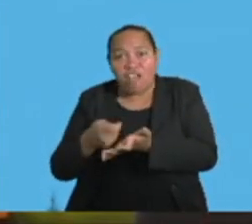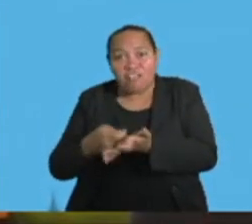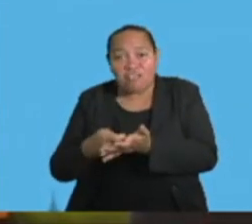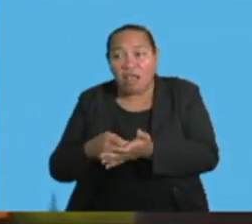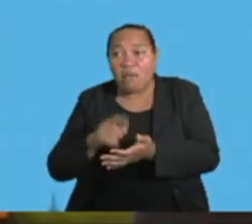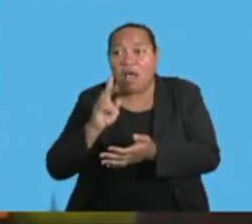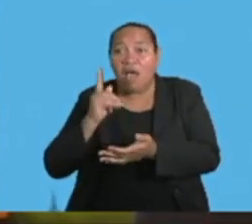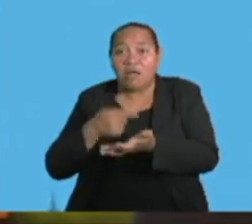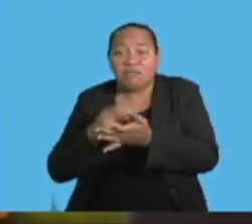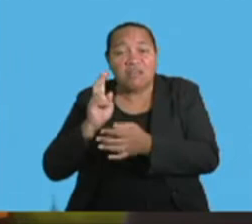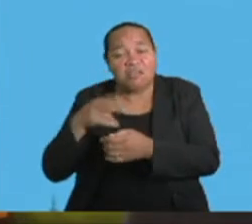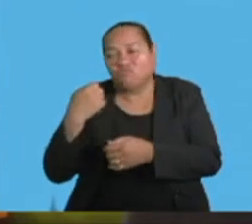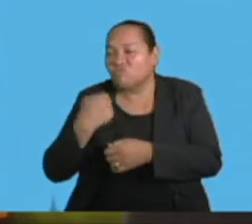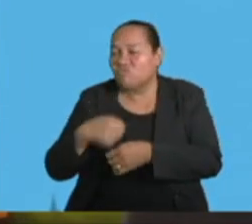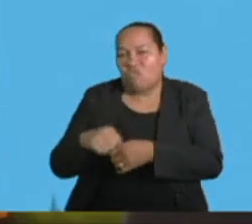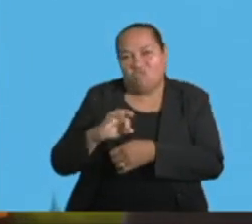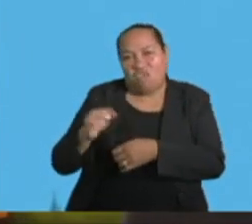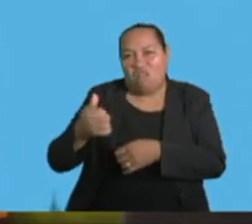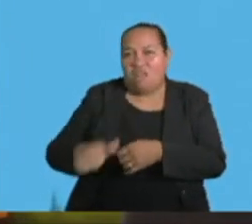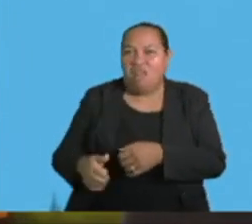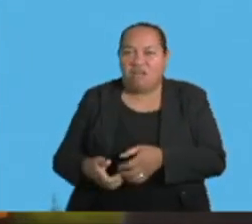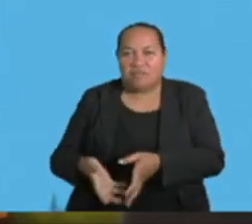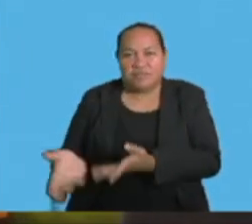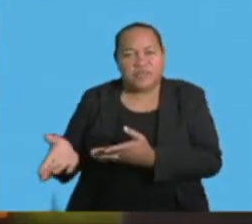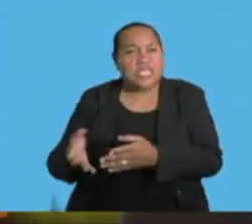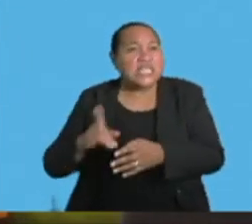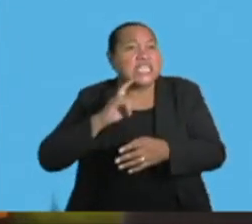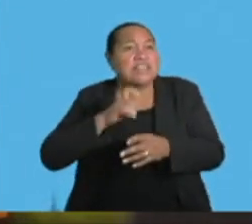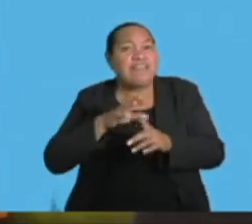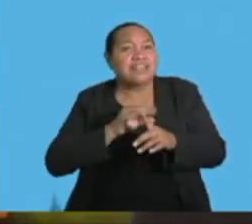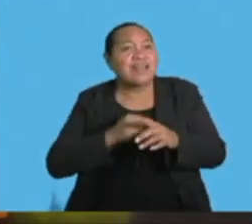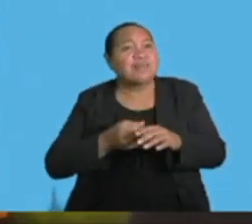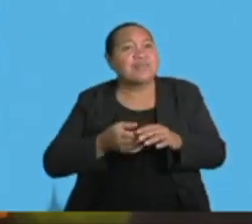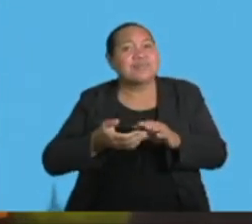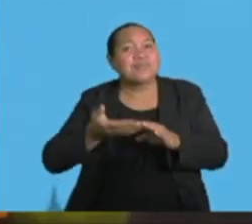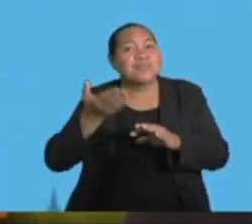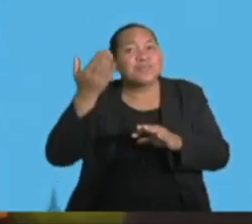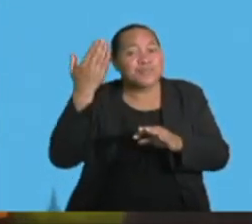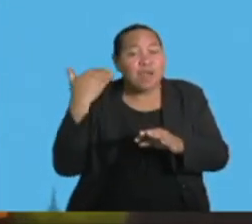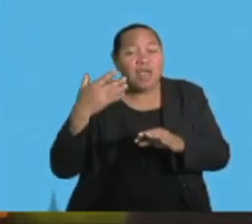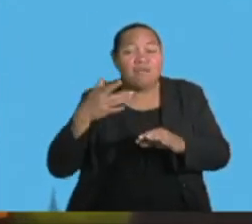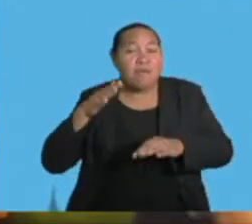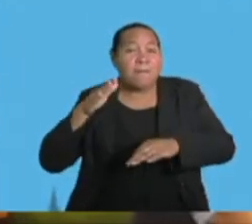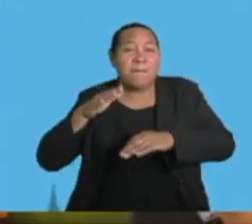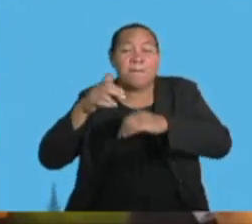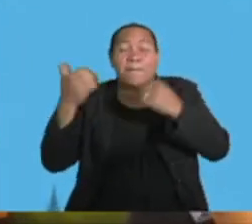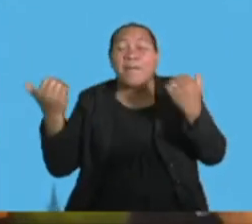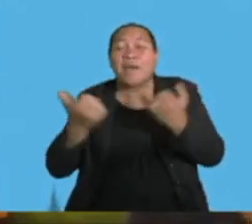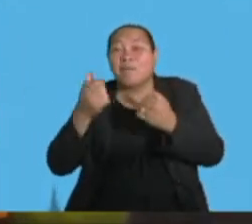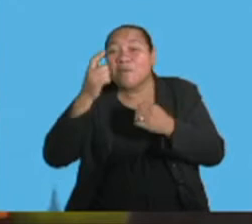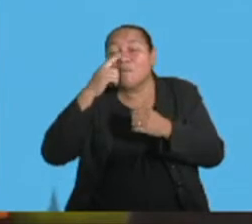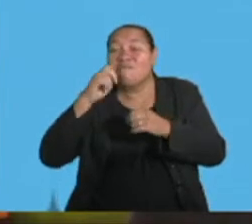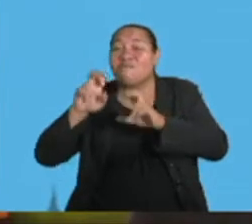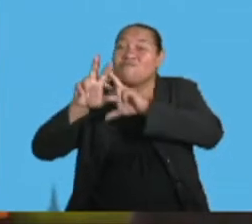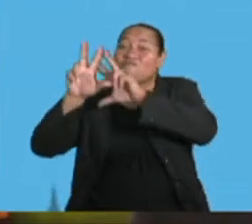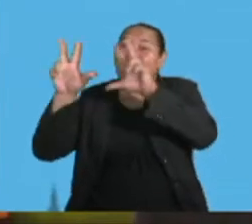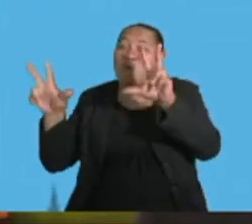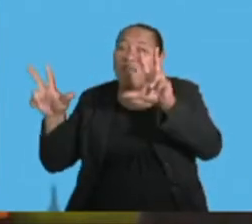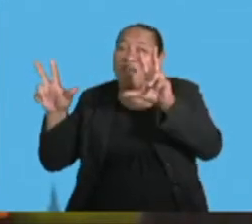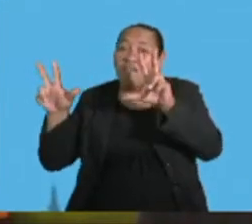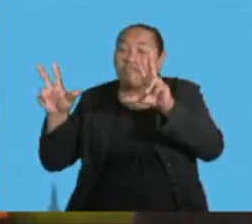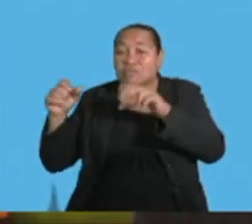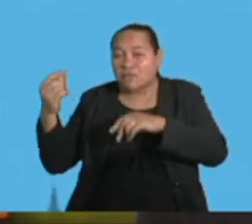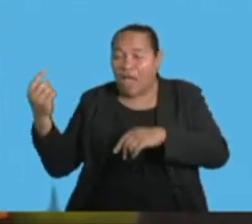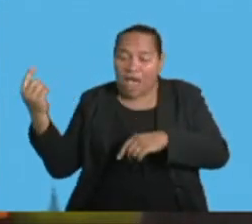Road, Waindamu Damu, the settlement here in Koronivia, numerous other places, they're full of people from Vanua Levu. They do not have any place